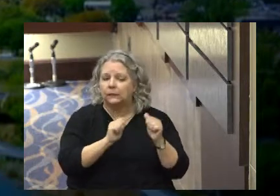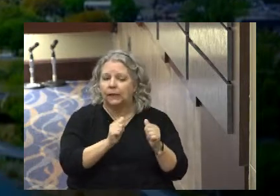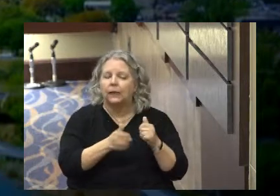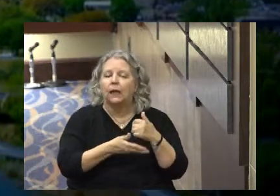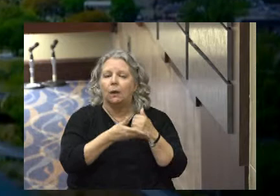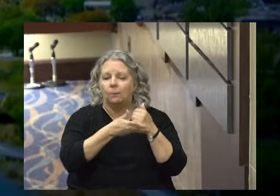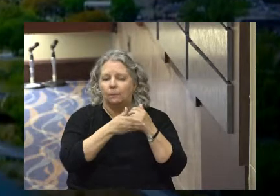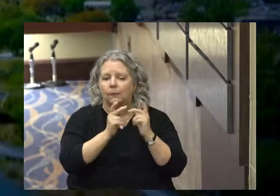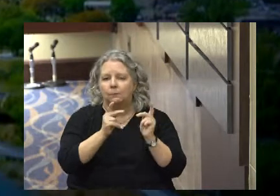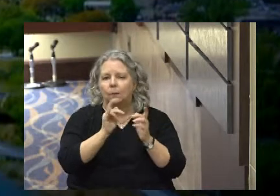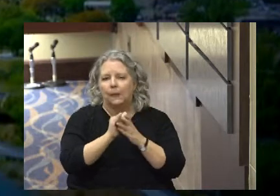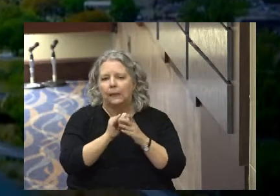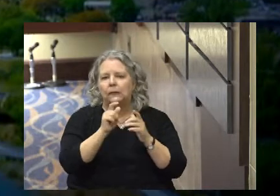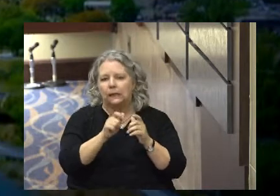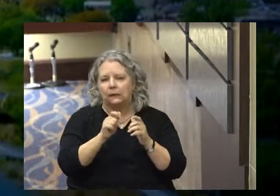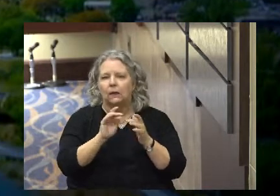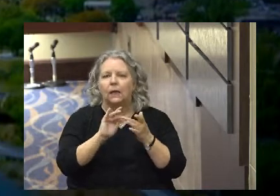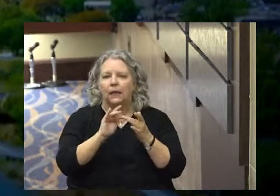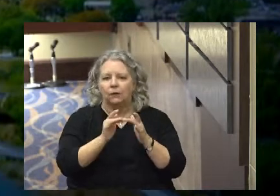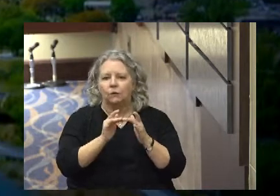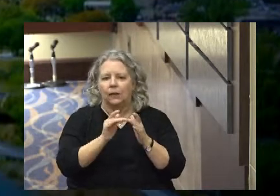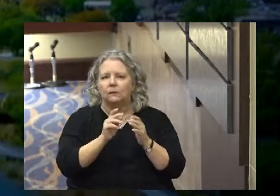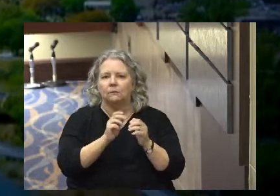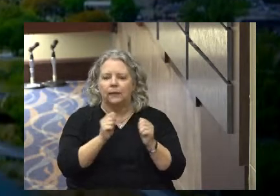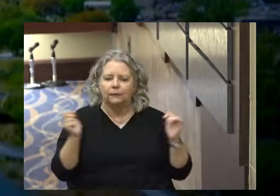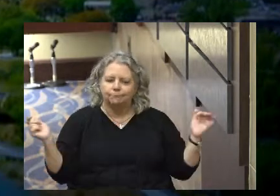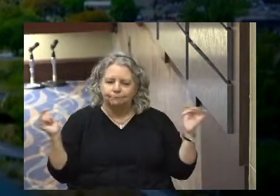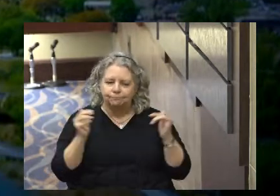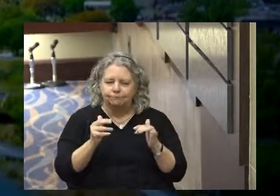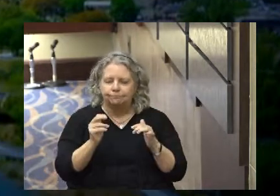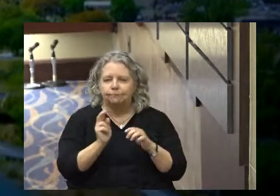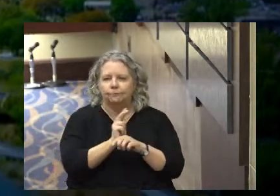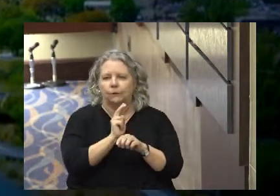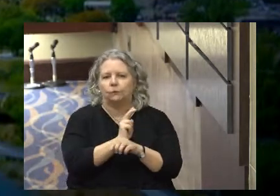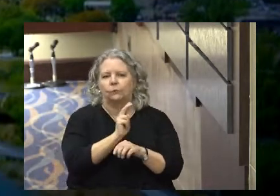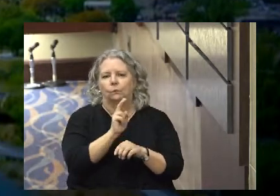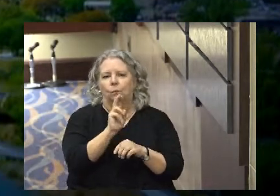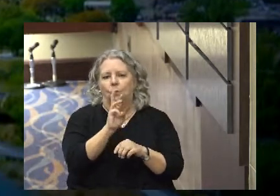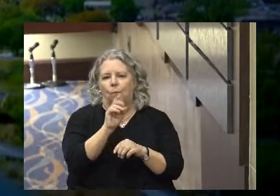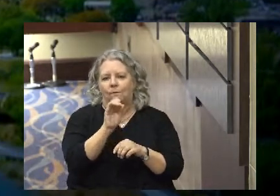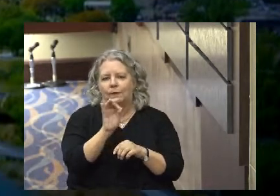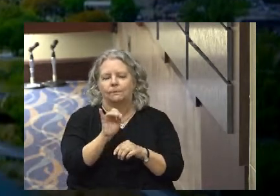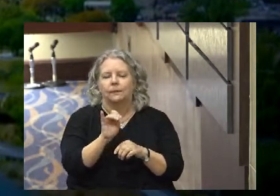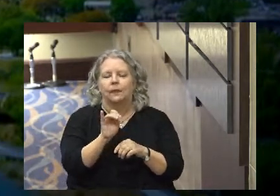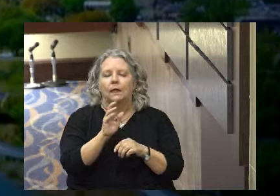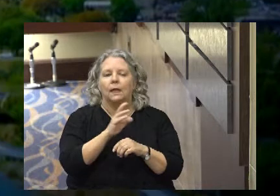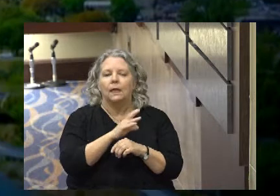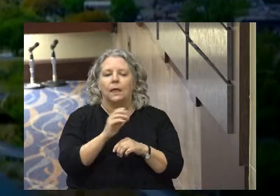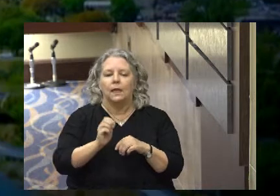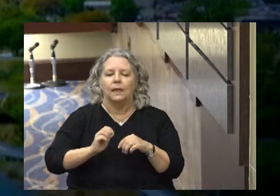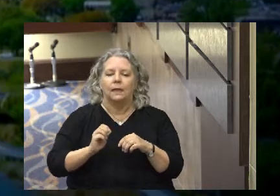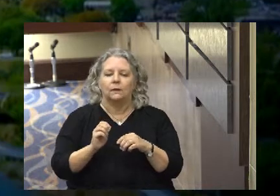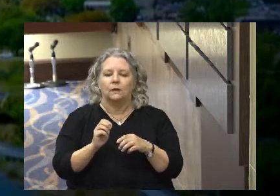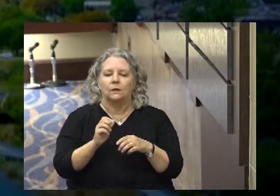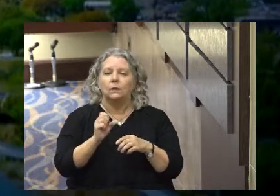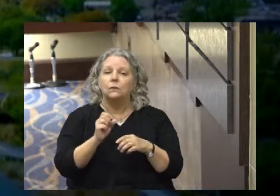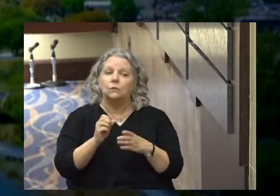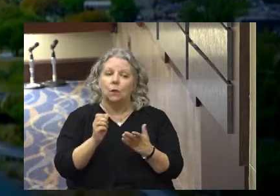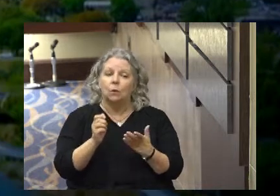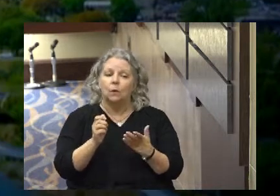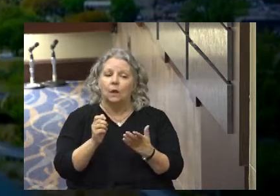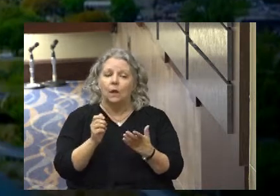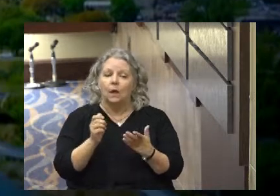internet access. I think the IR shows the footprint as an exhibit for high-speed internet around the